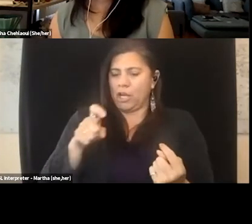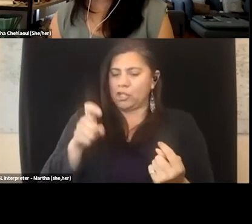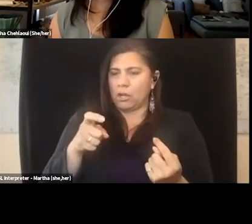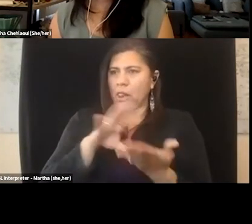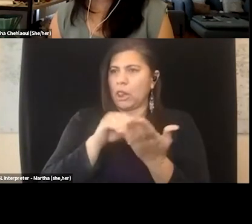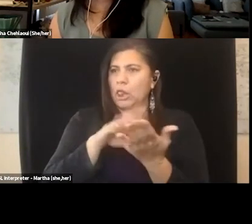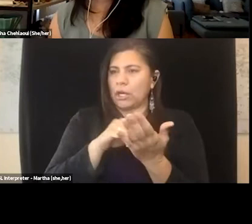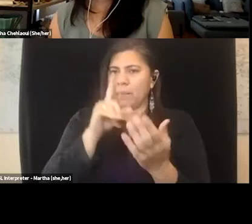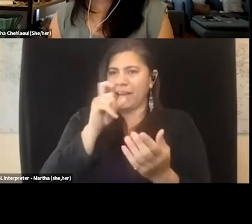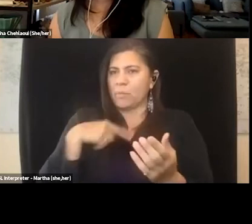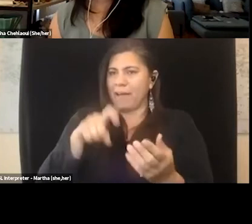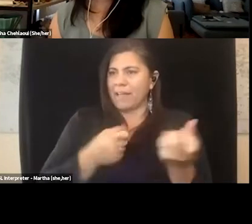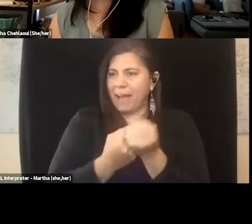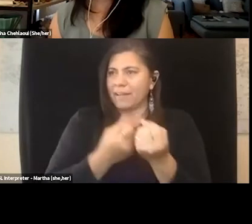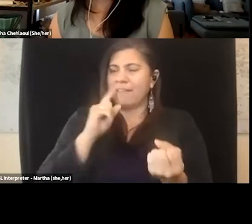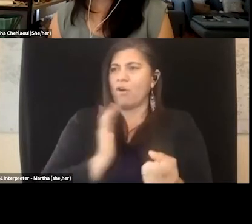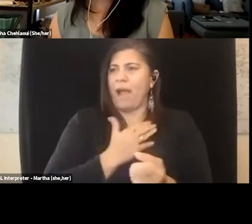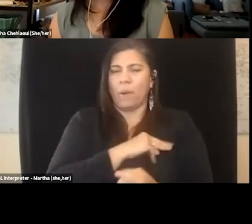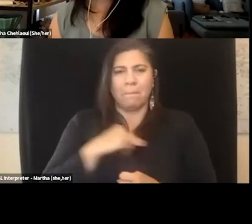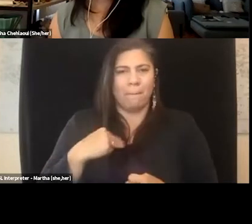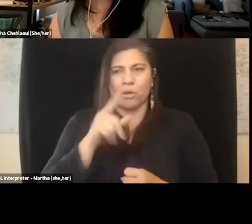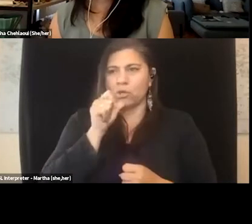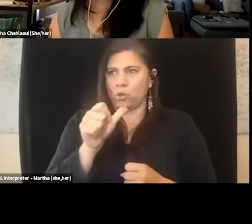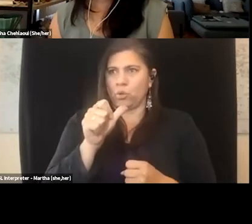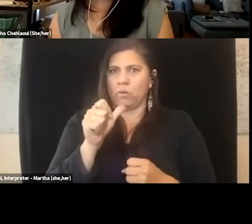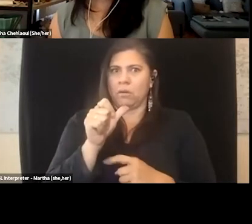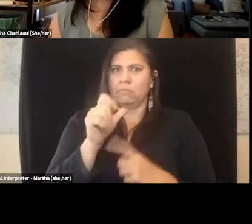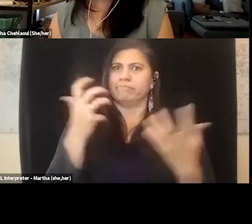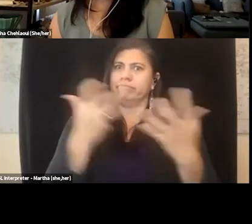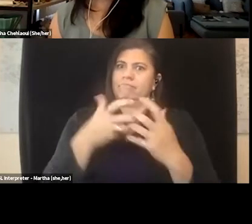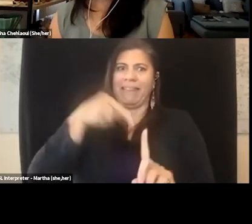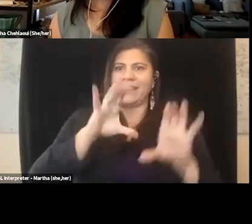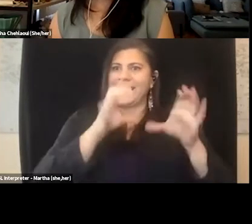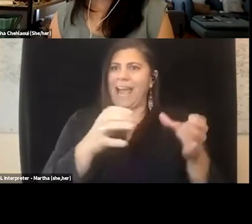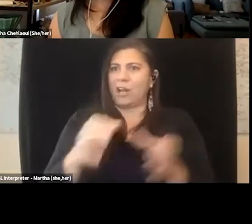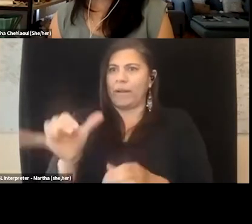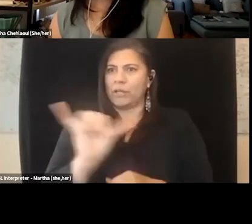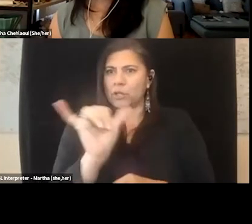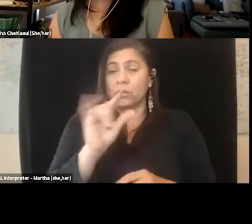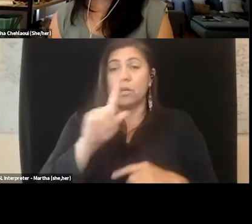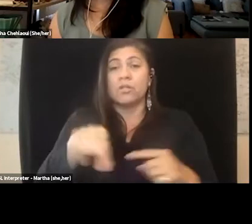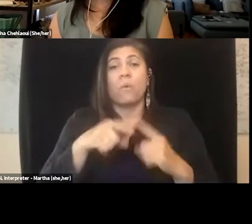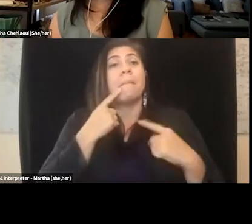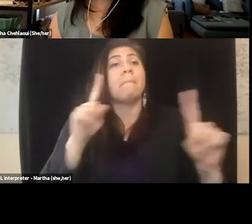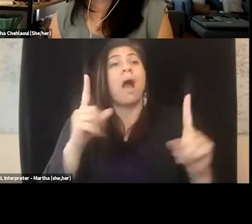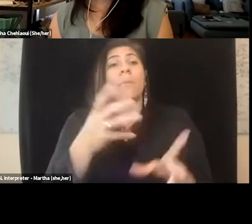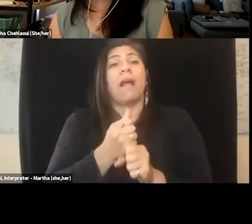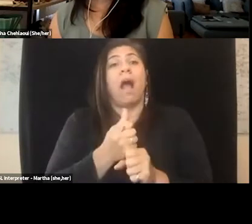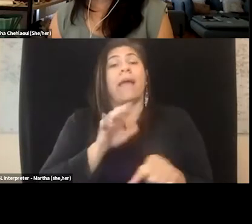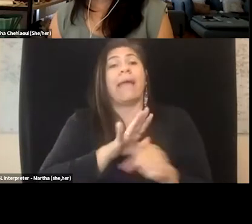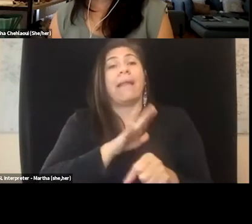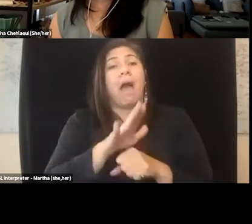We need to advocate for our members who fall in this category as well. And so when we were able to get enough critical momentum in no short